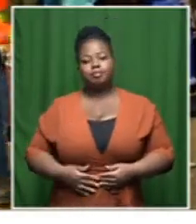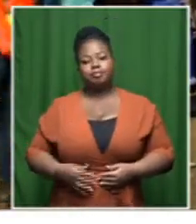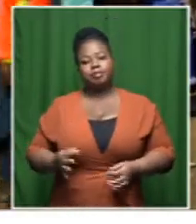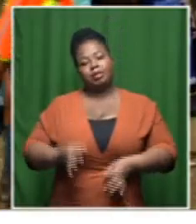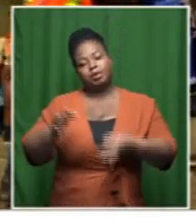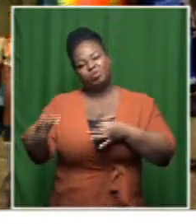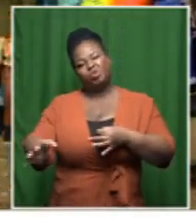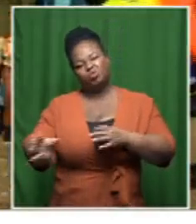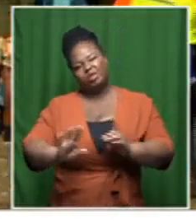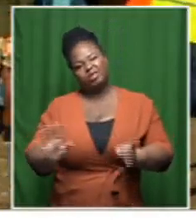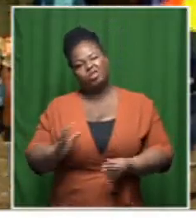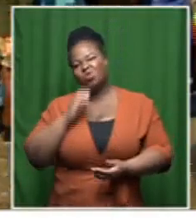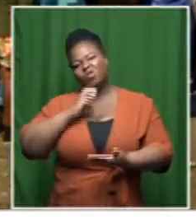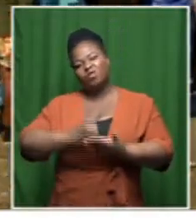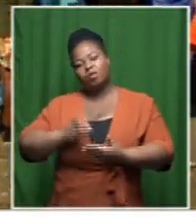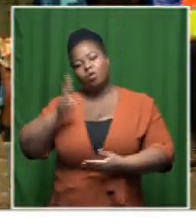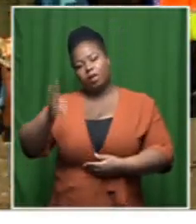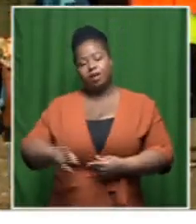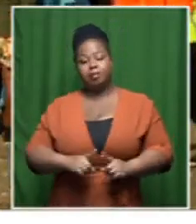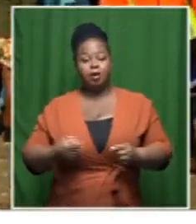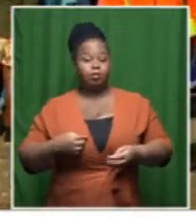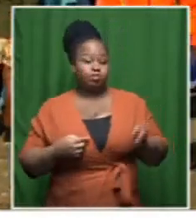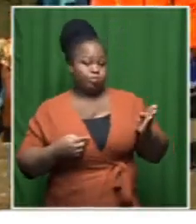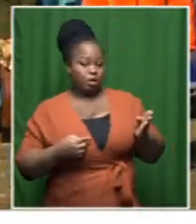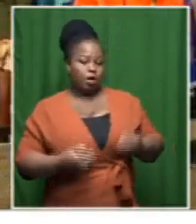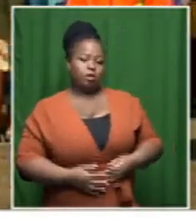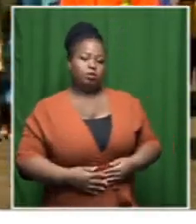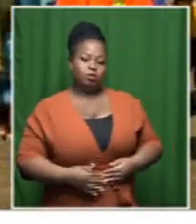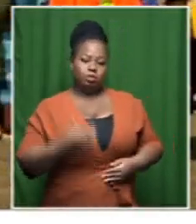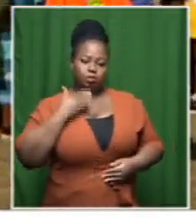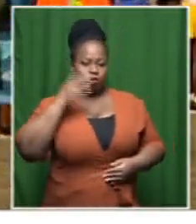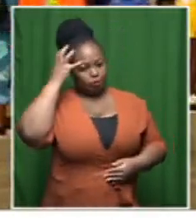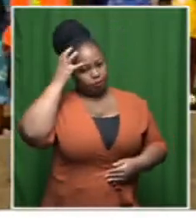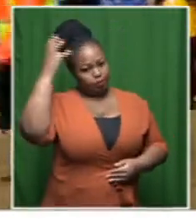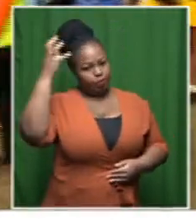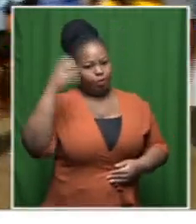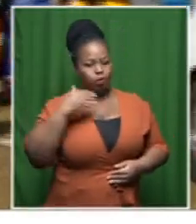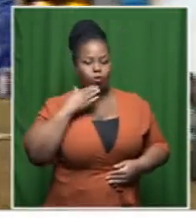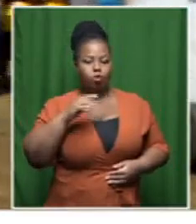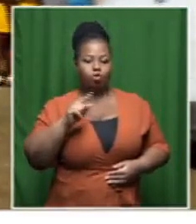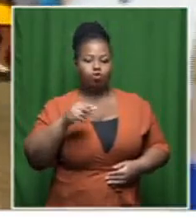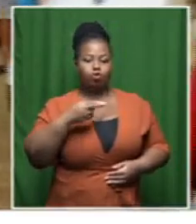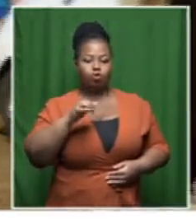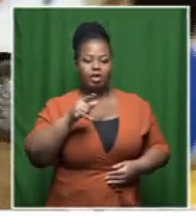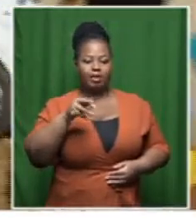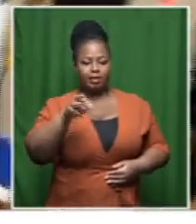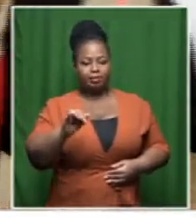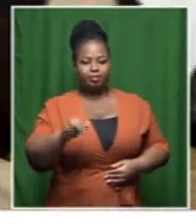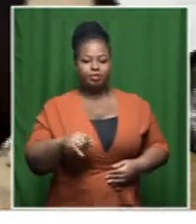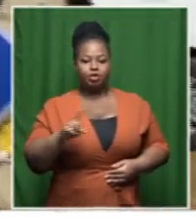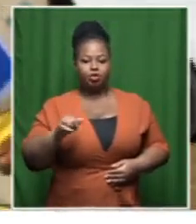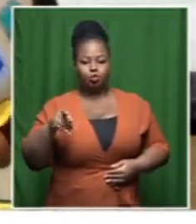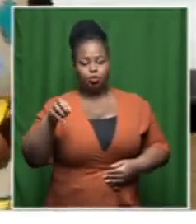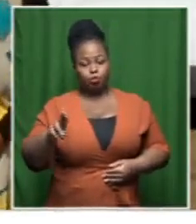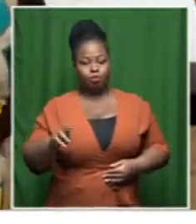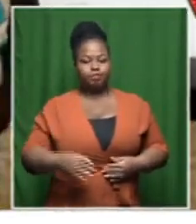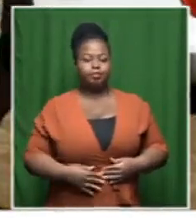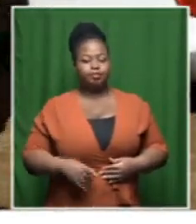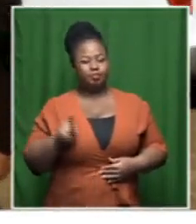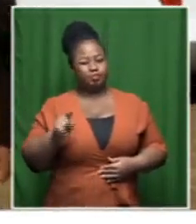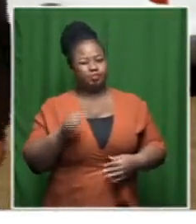been postponed, but we are yet to confirm this. But I have with me Umntwana Utulani Zulu, also of the Royal House, who's going to be telling us